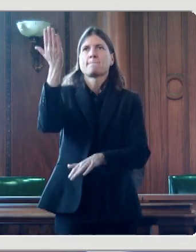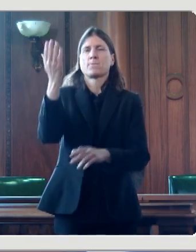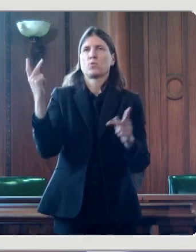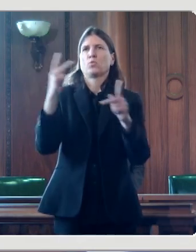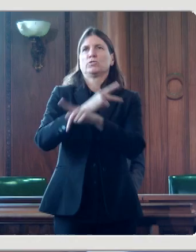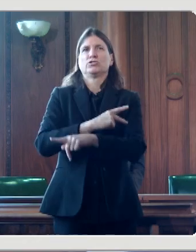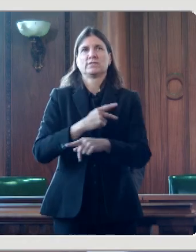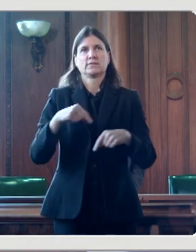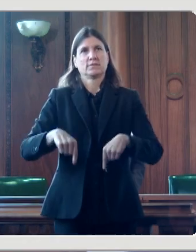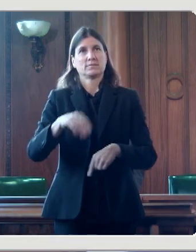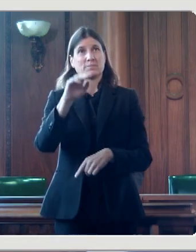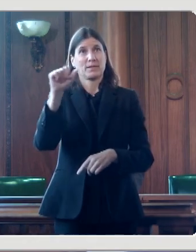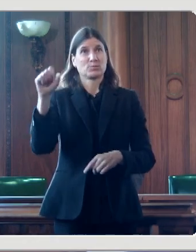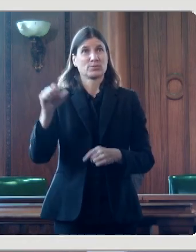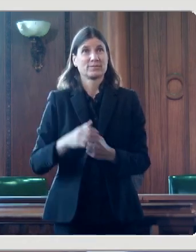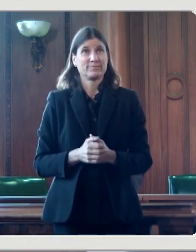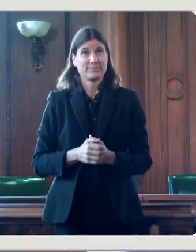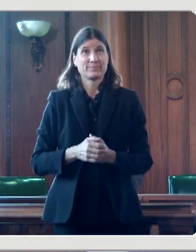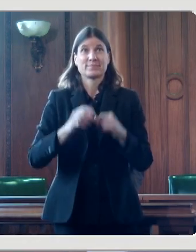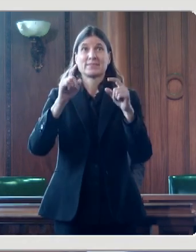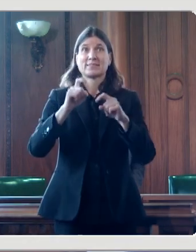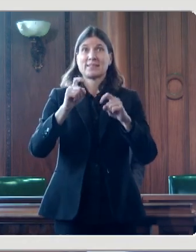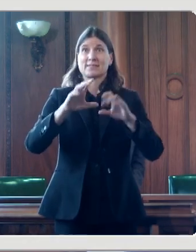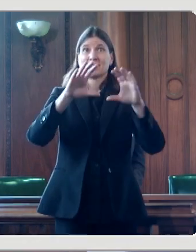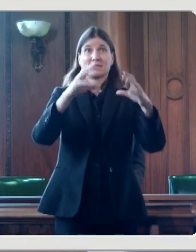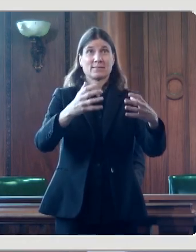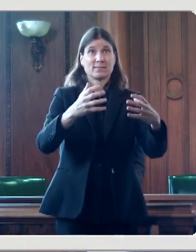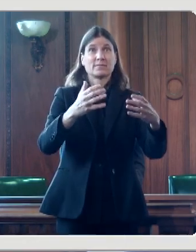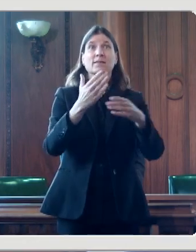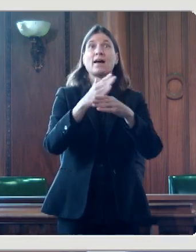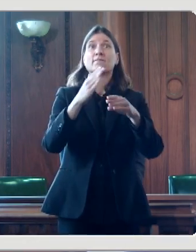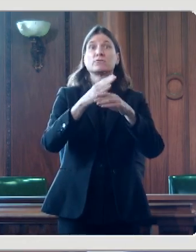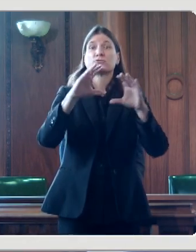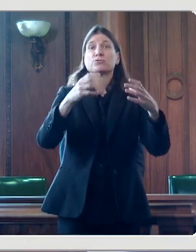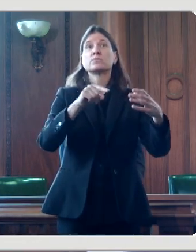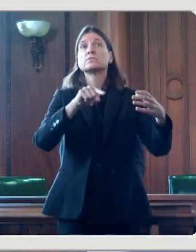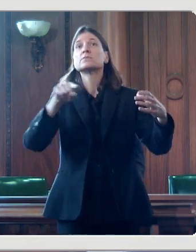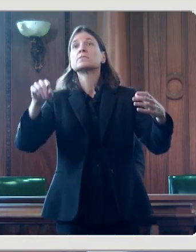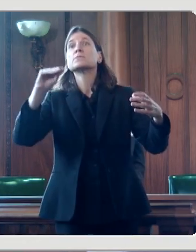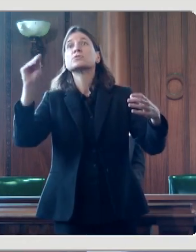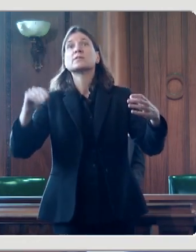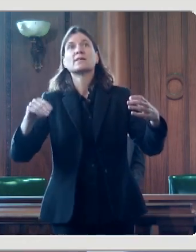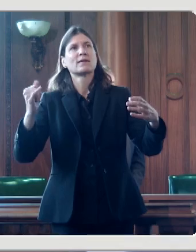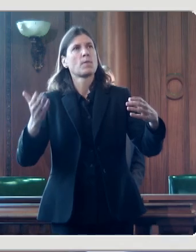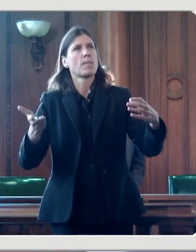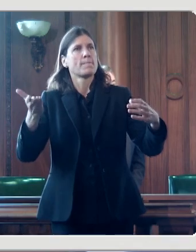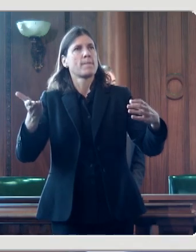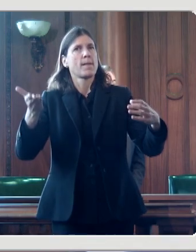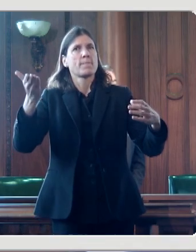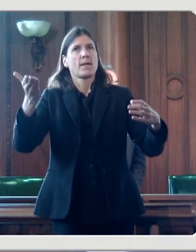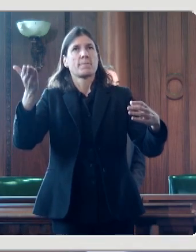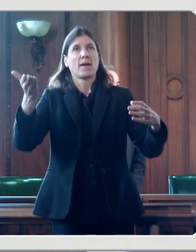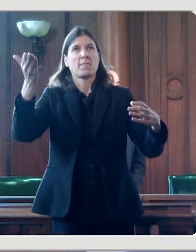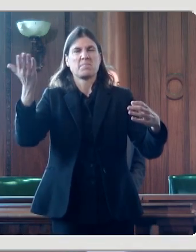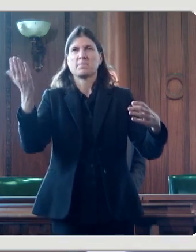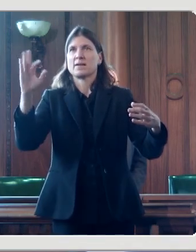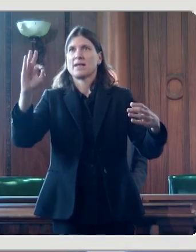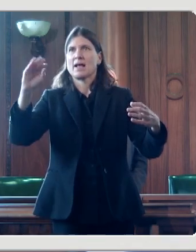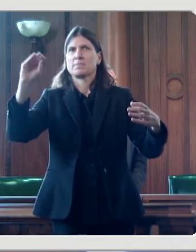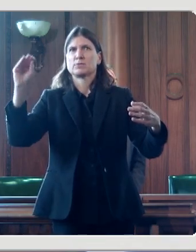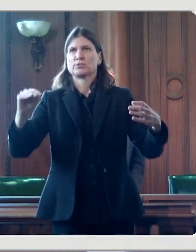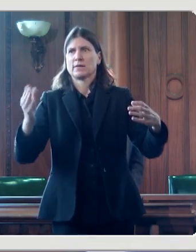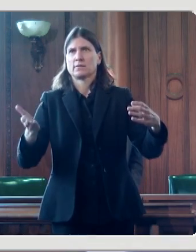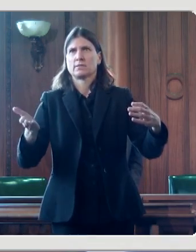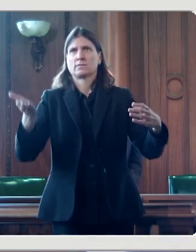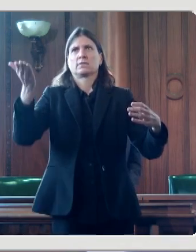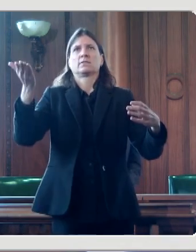up, and when taking out the infections from higher education has been over 9%. And of note, the tests that are done